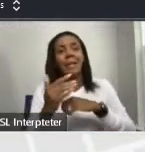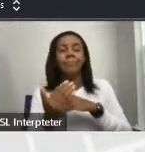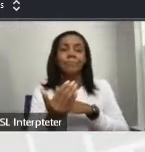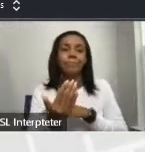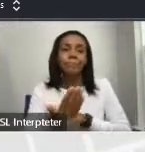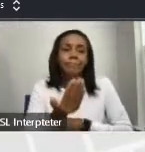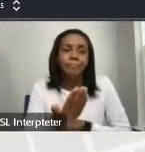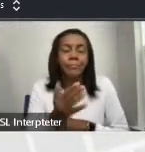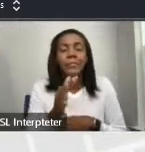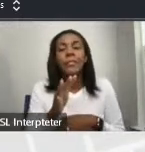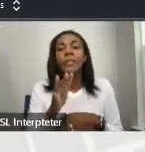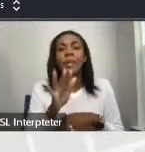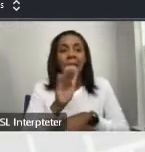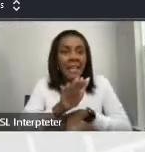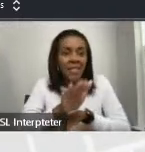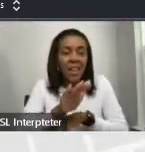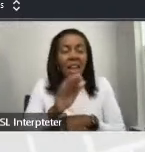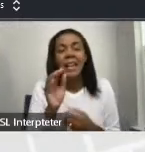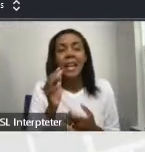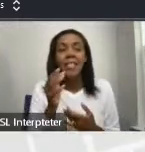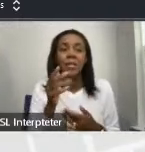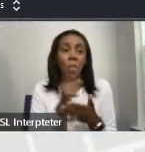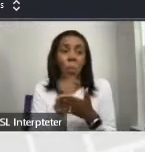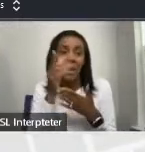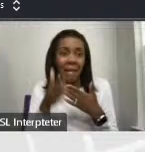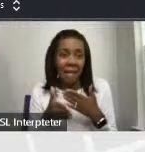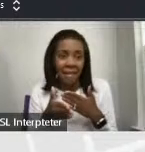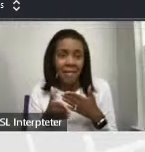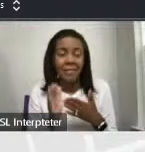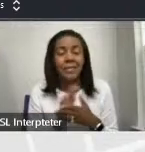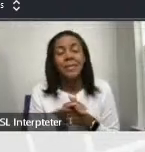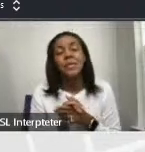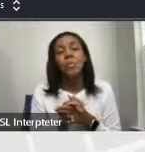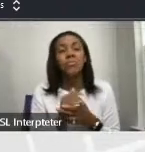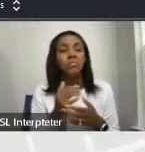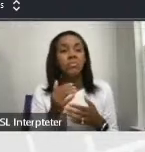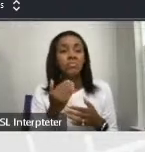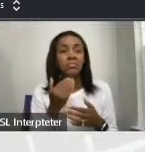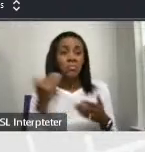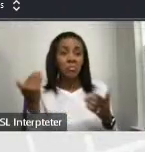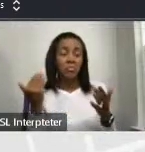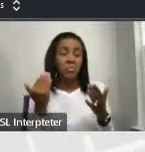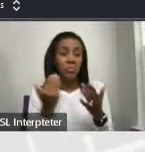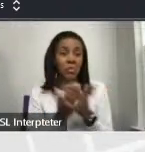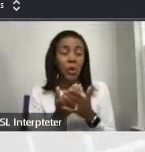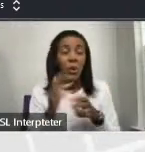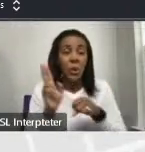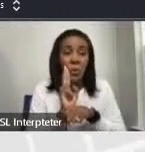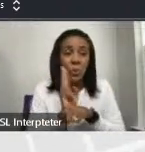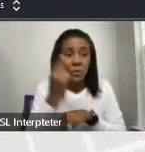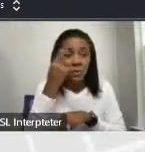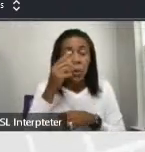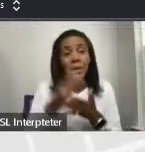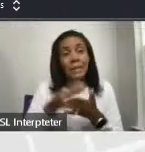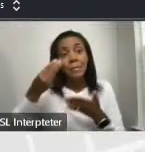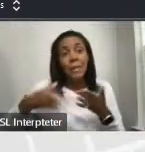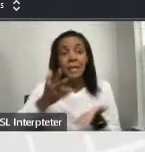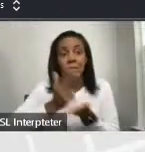So it's kind of a nice way to get the most use out of these expensive parking spaces.